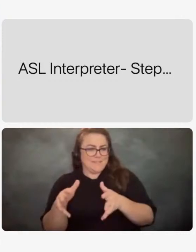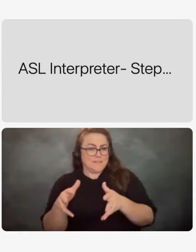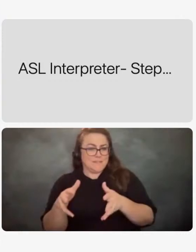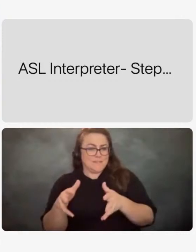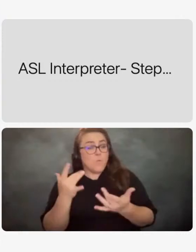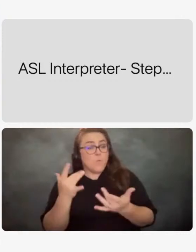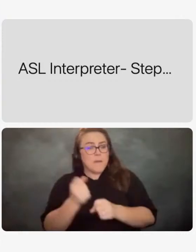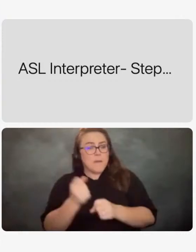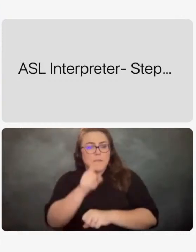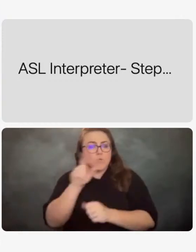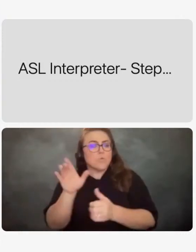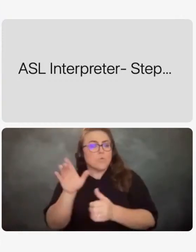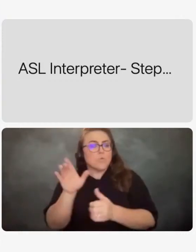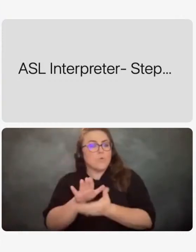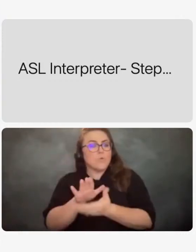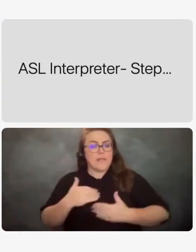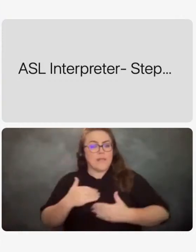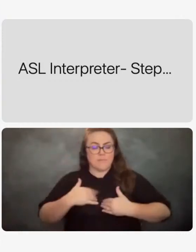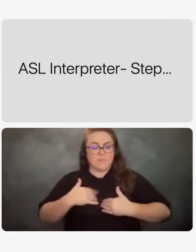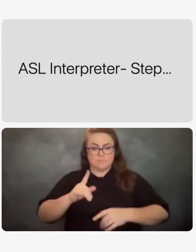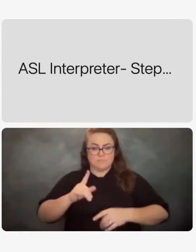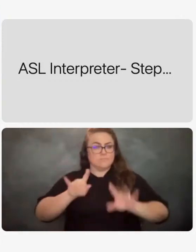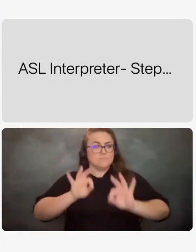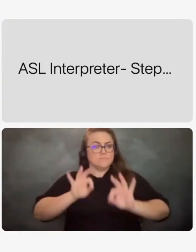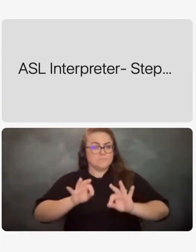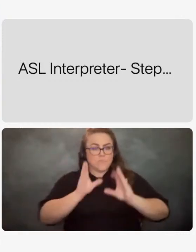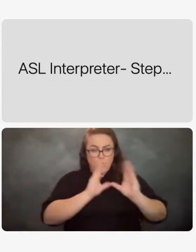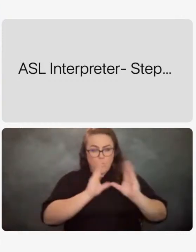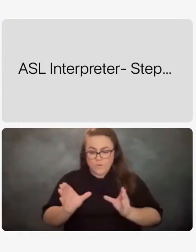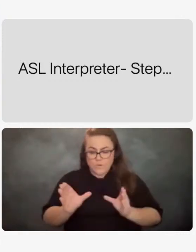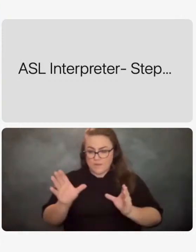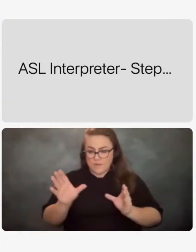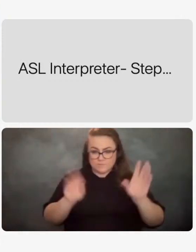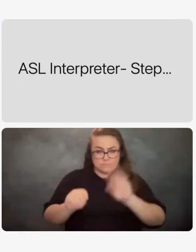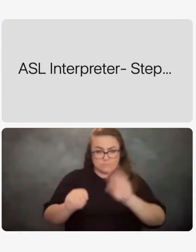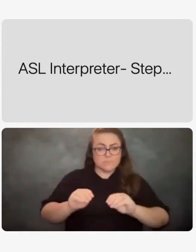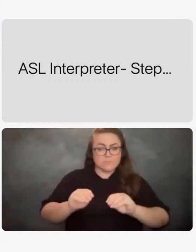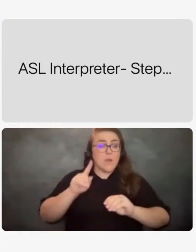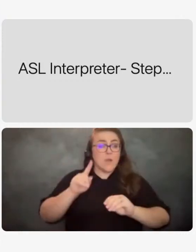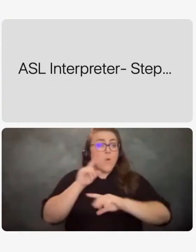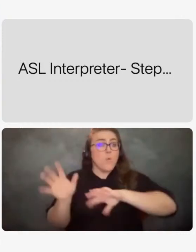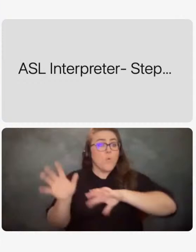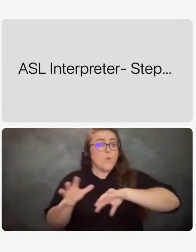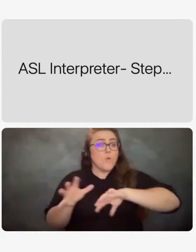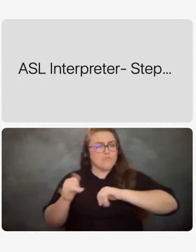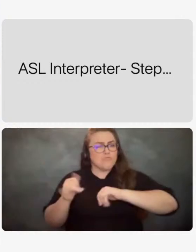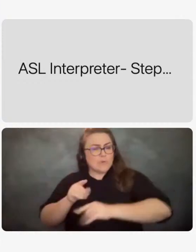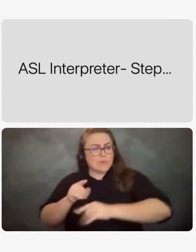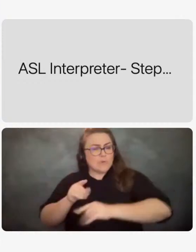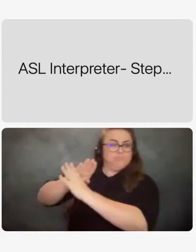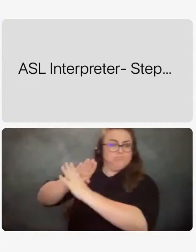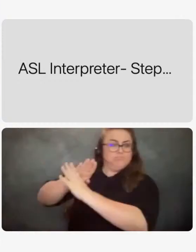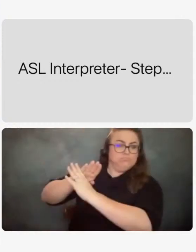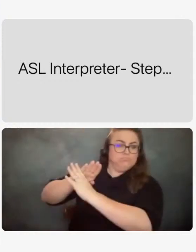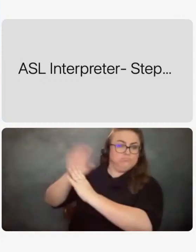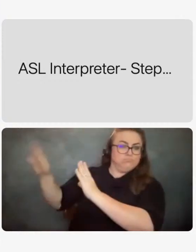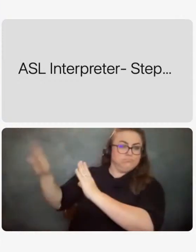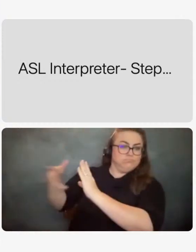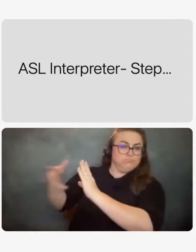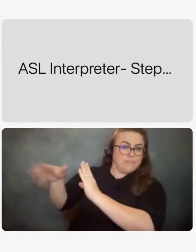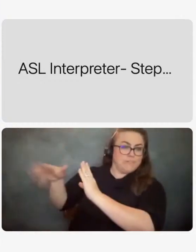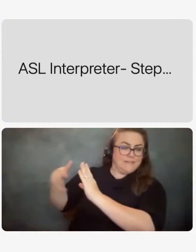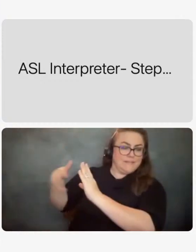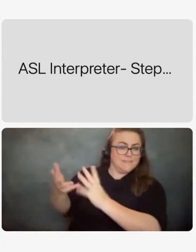properly organized to be able to buffer from any potential future environmental issues that might come from, say,